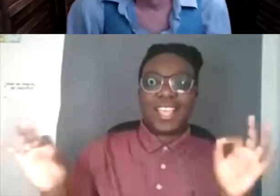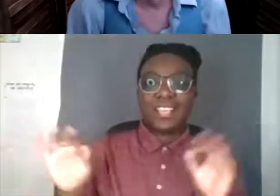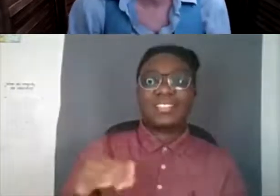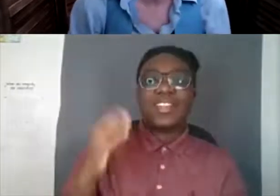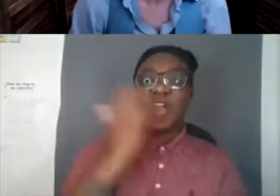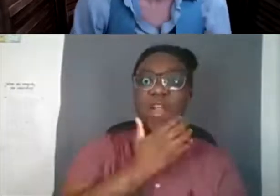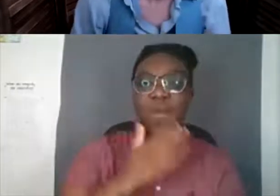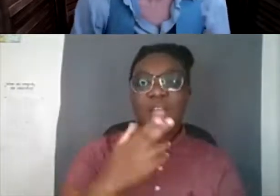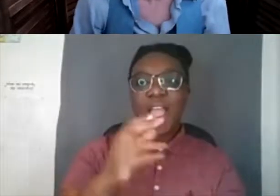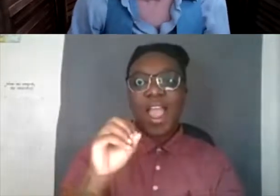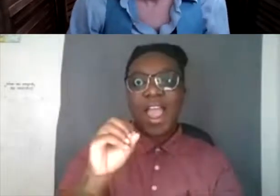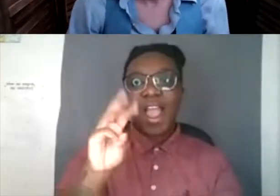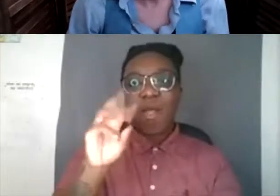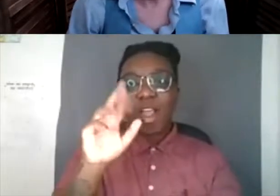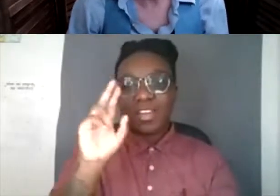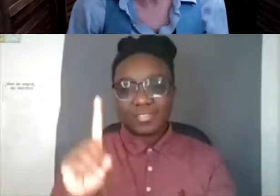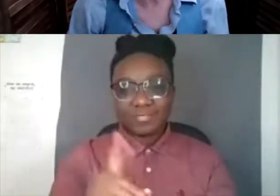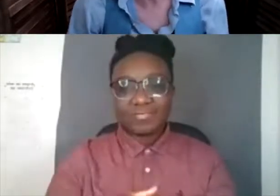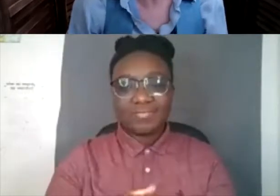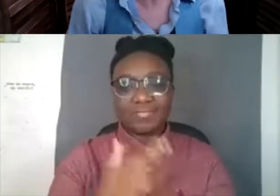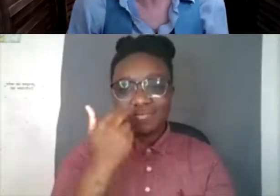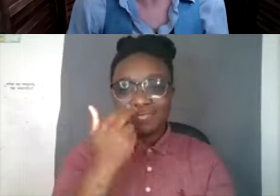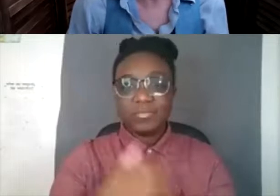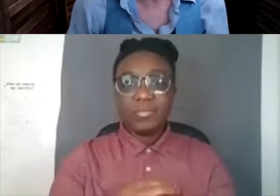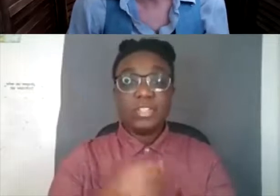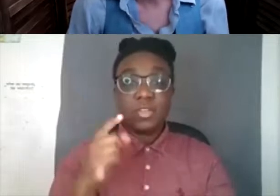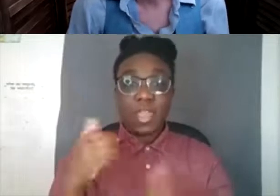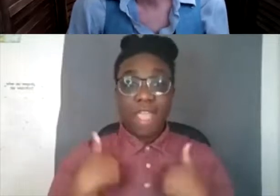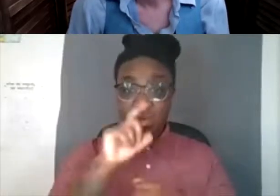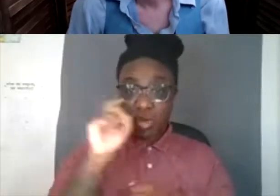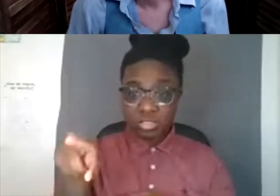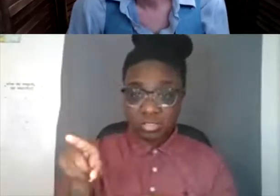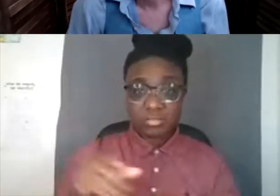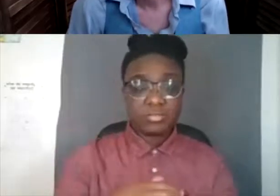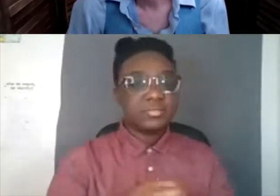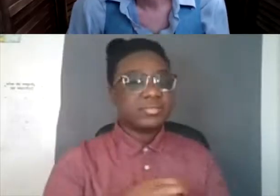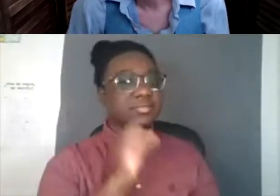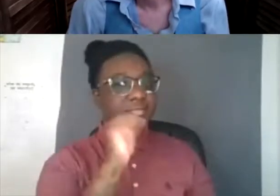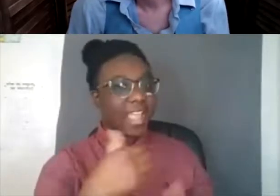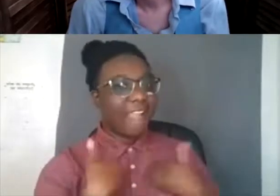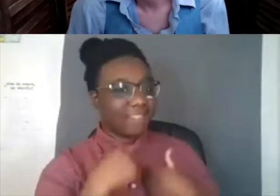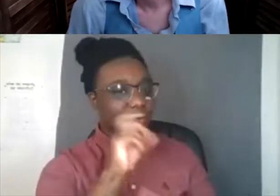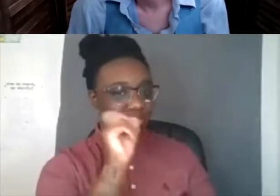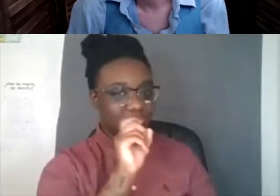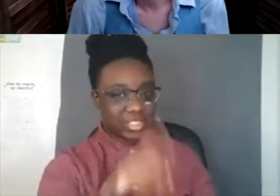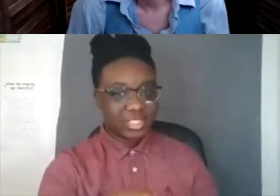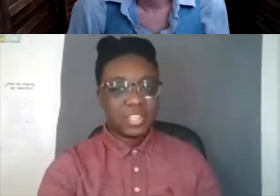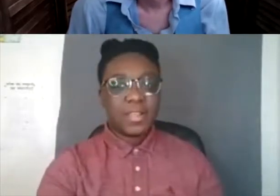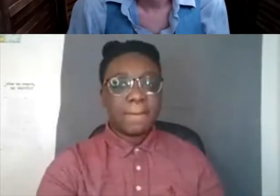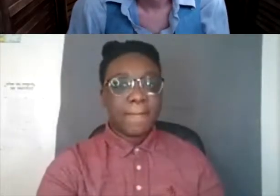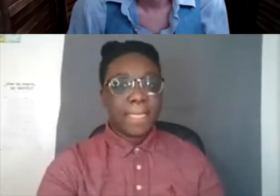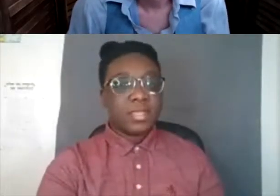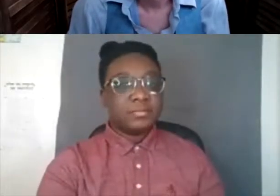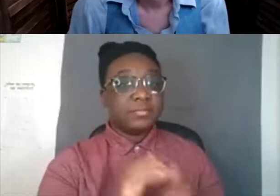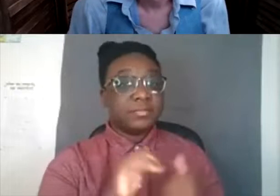Oh, I love that. So, Zuli, what question do you have today? Yes, I do. How do